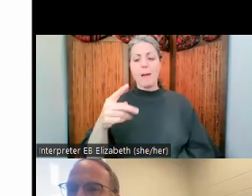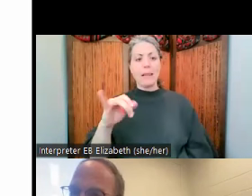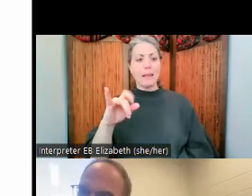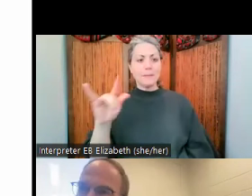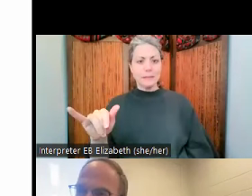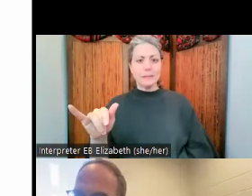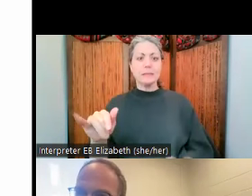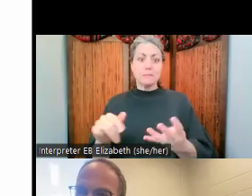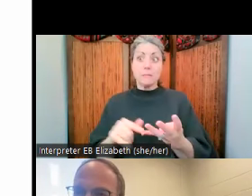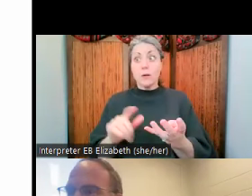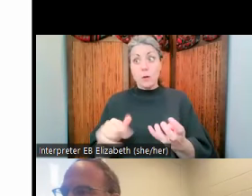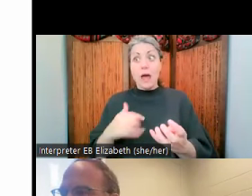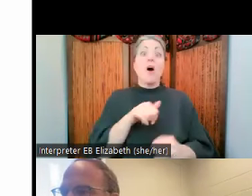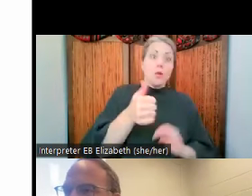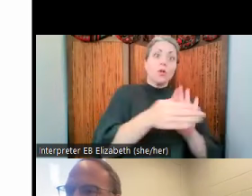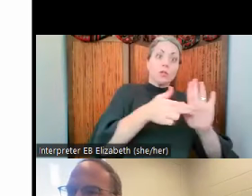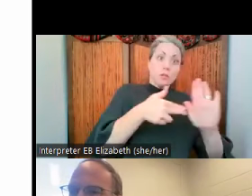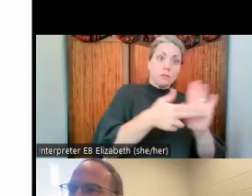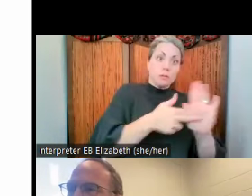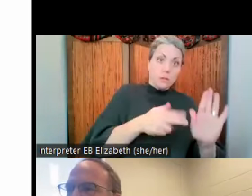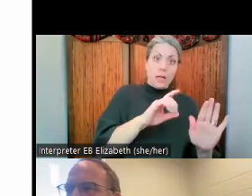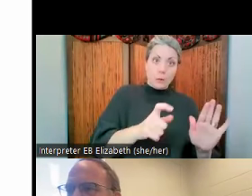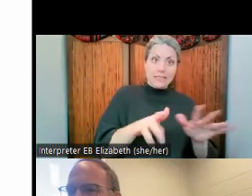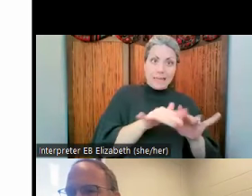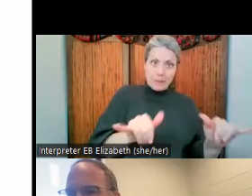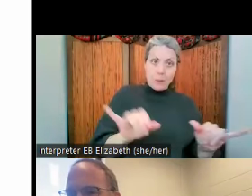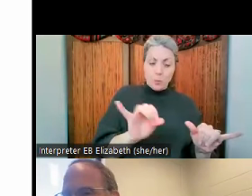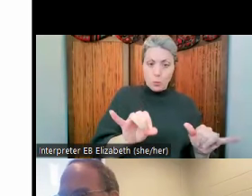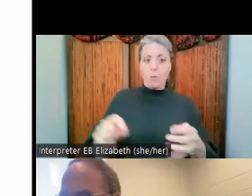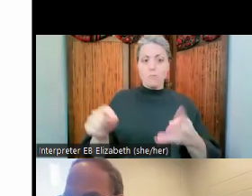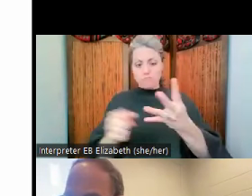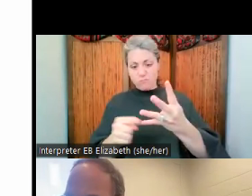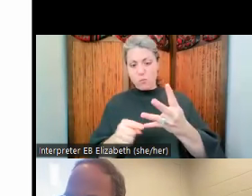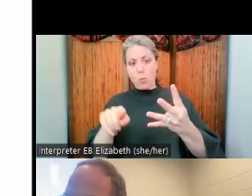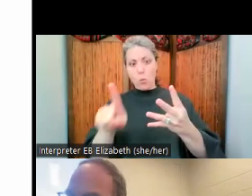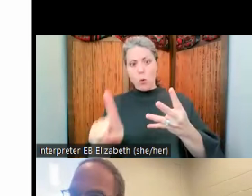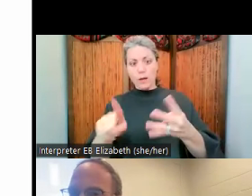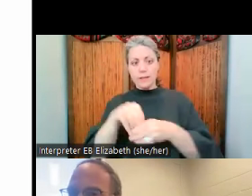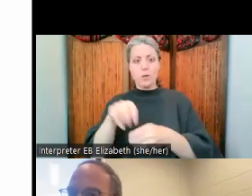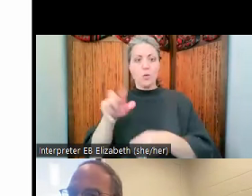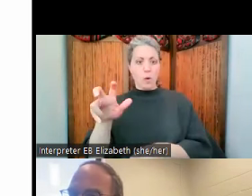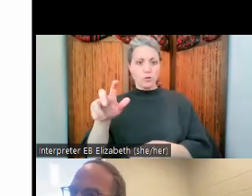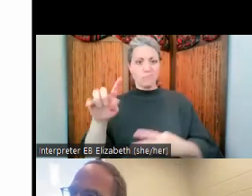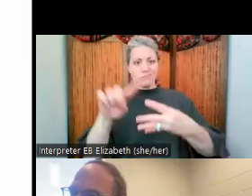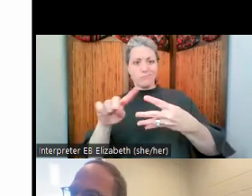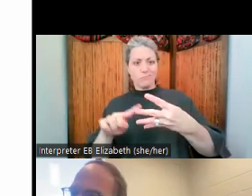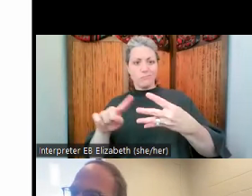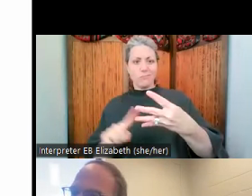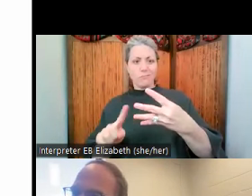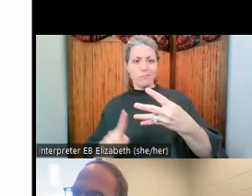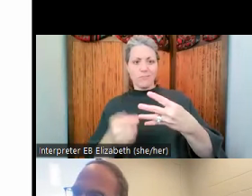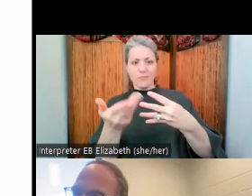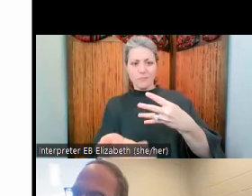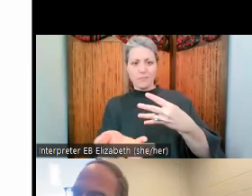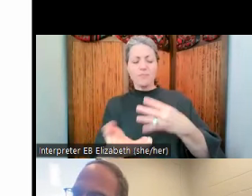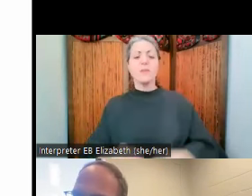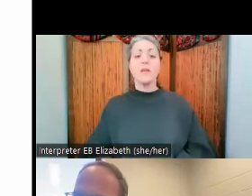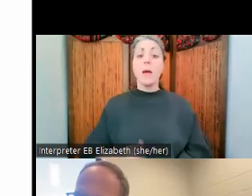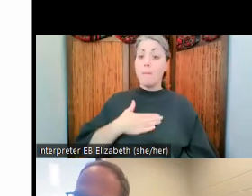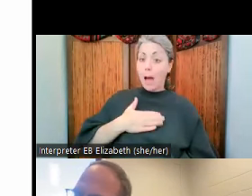other diagnoses that I just mentioned above. In my career, which has now spanned some 20 years, we've seen